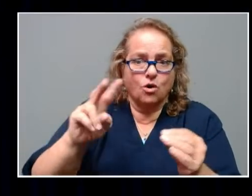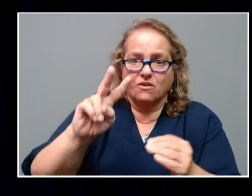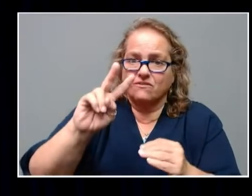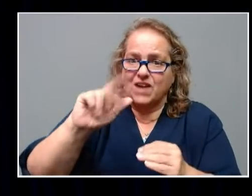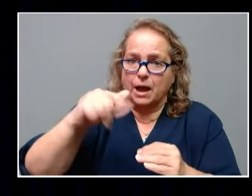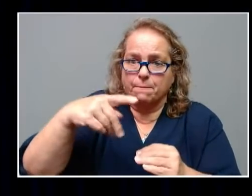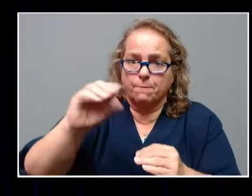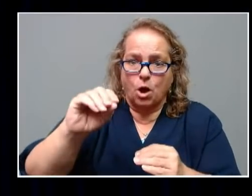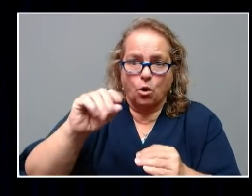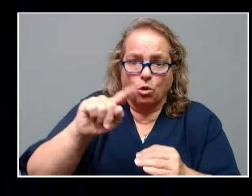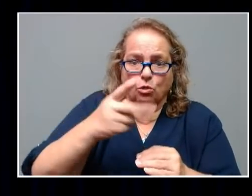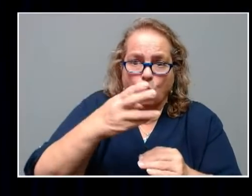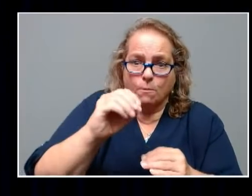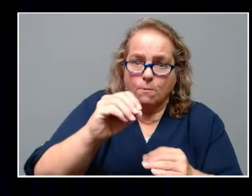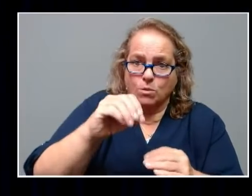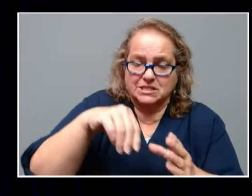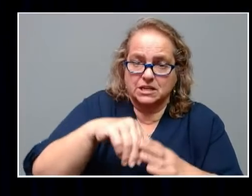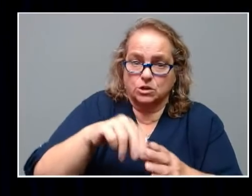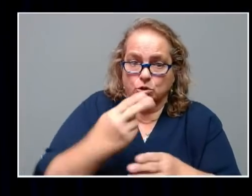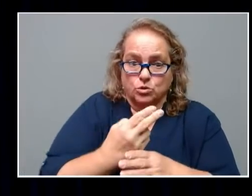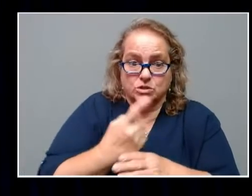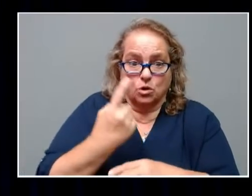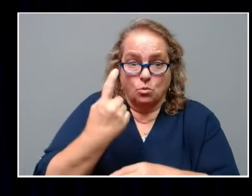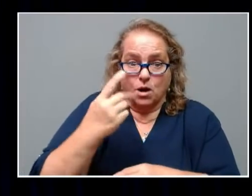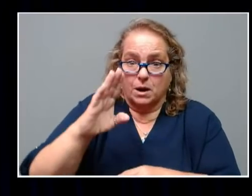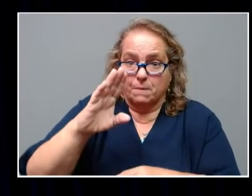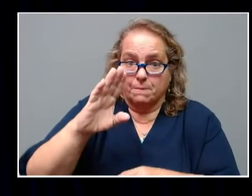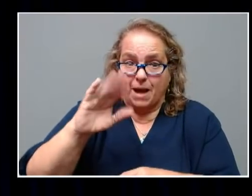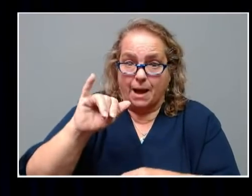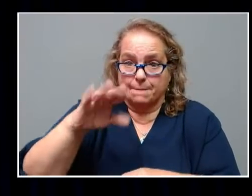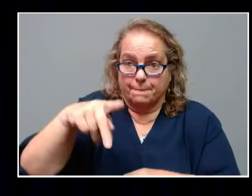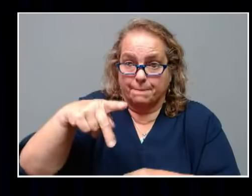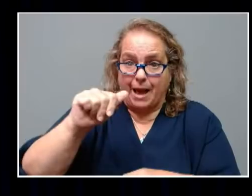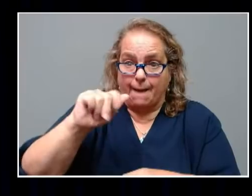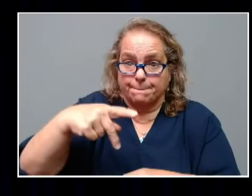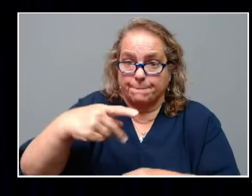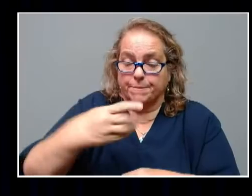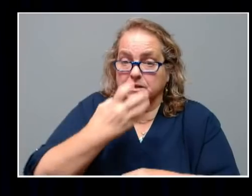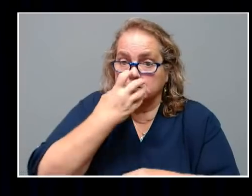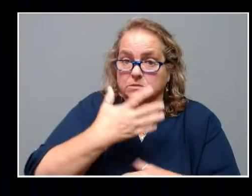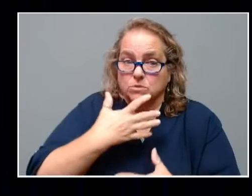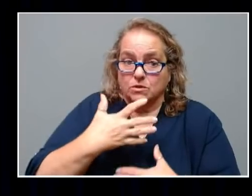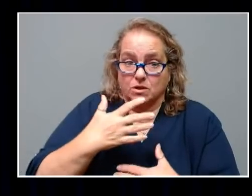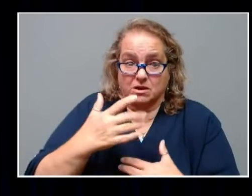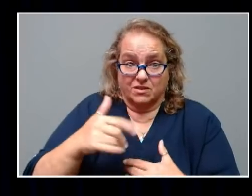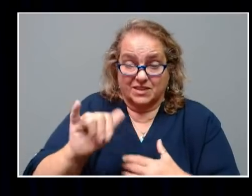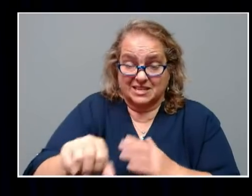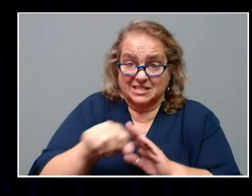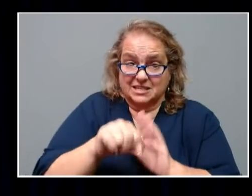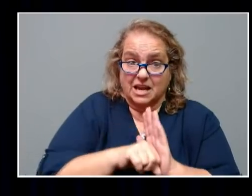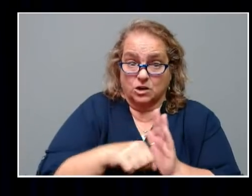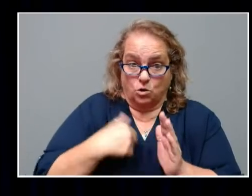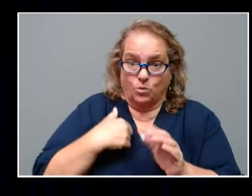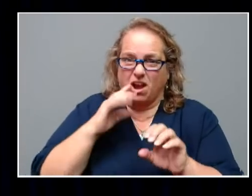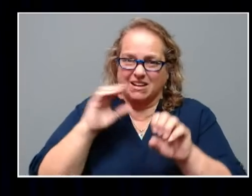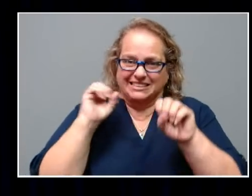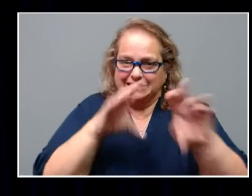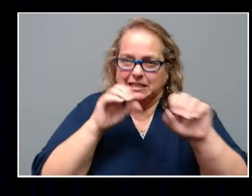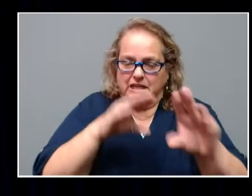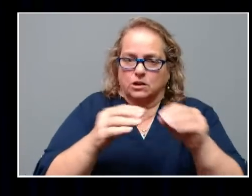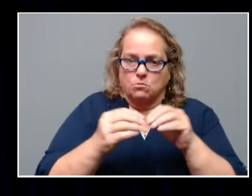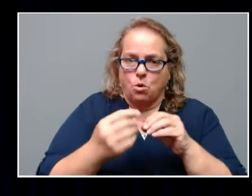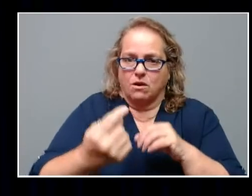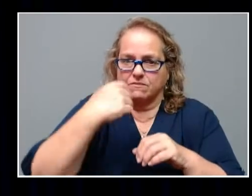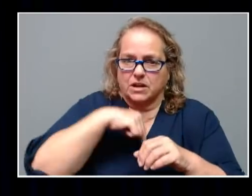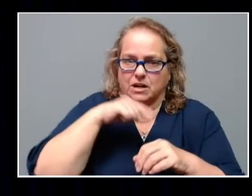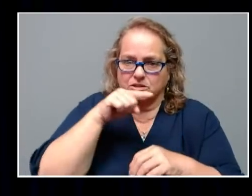1 BiPAP. Obviously, we as the state are deploying more ventilators there. I think that they will get there.